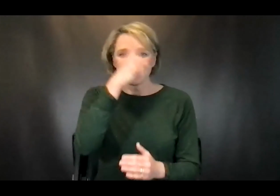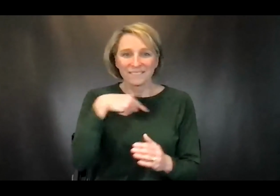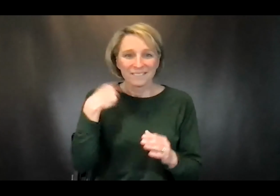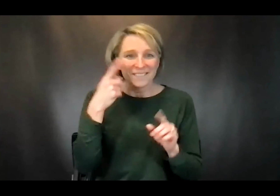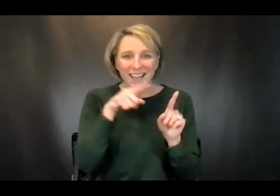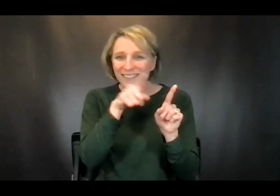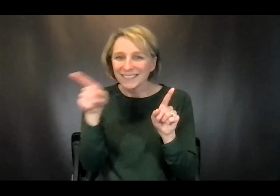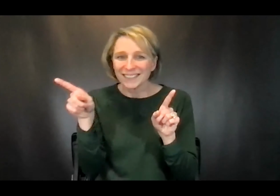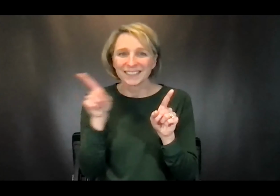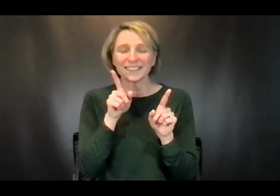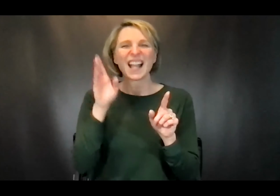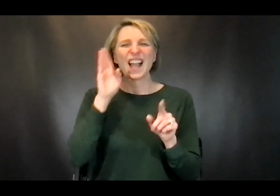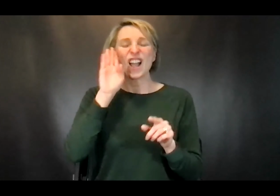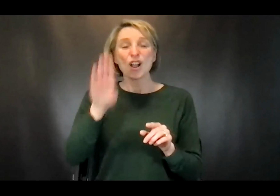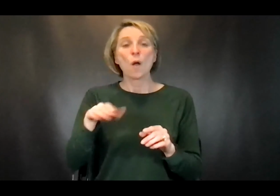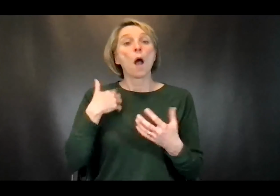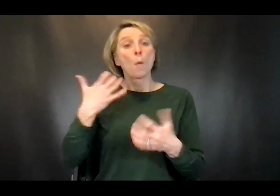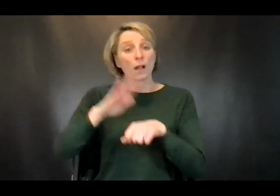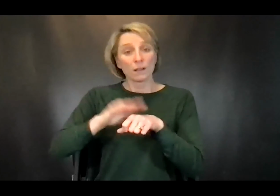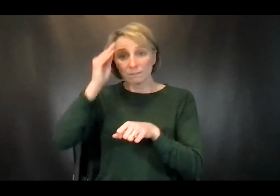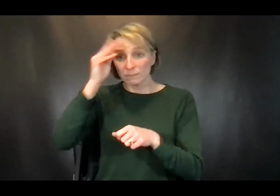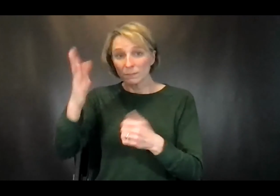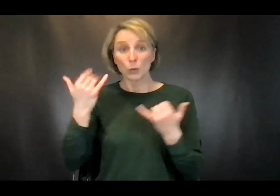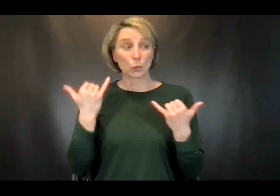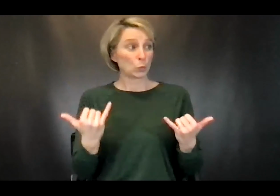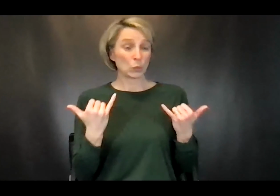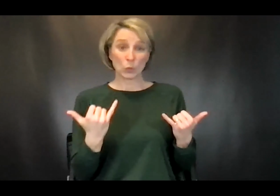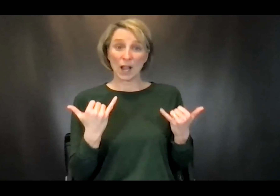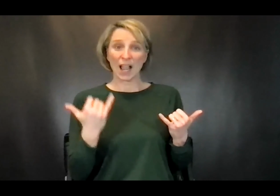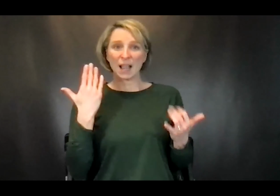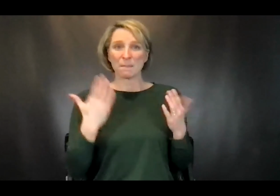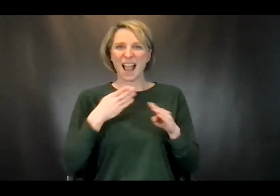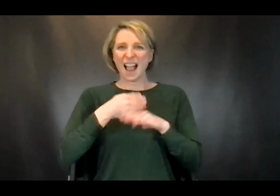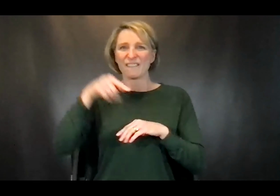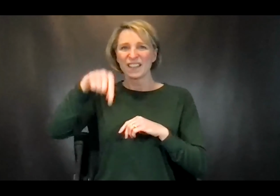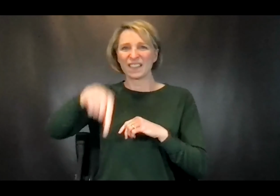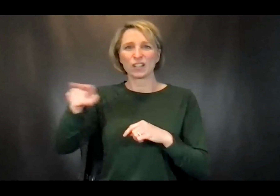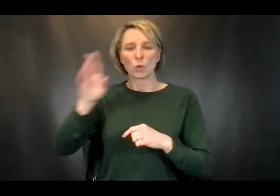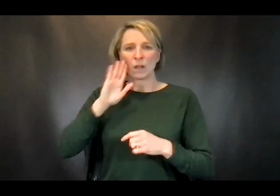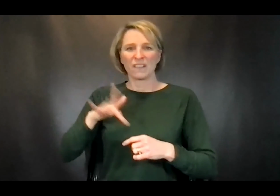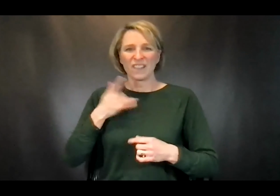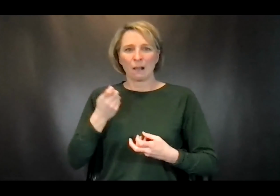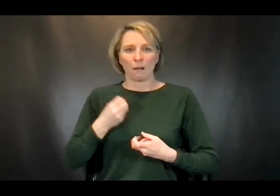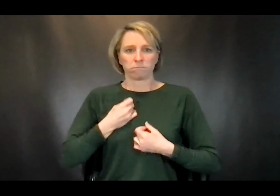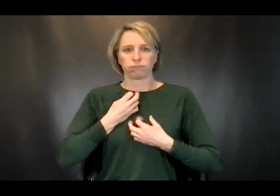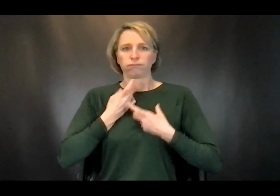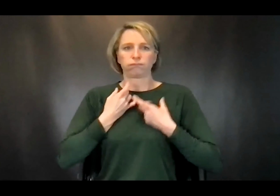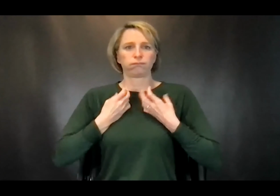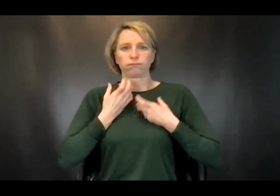have kicked up some stuff for you. And so you may feel a little like, whoo,